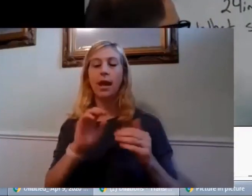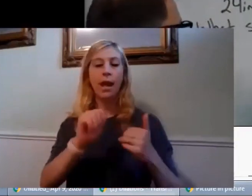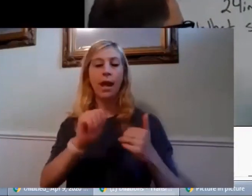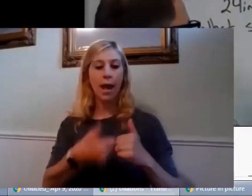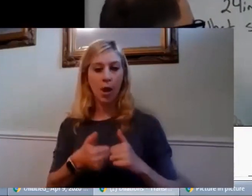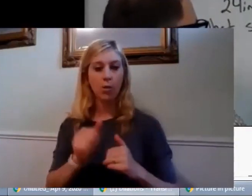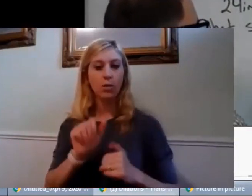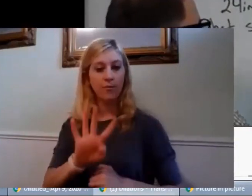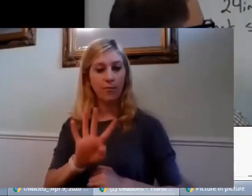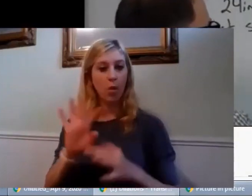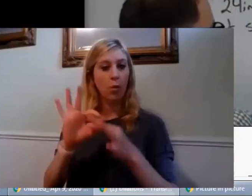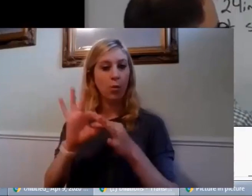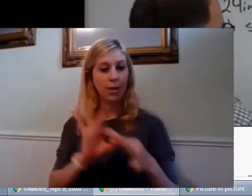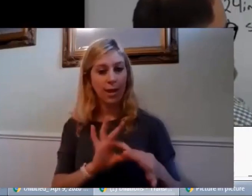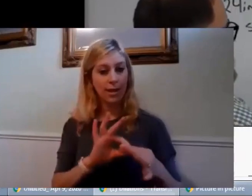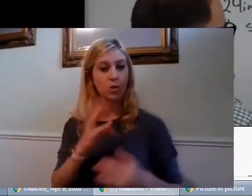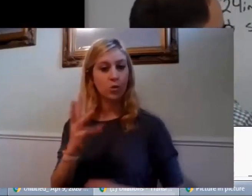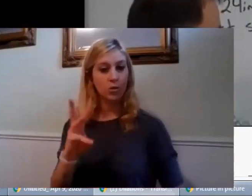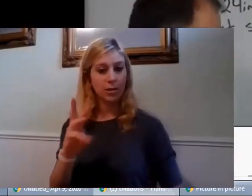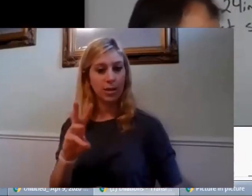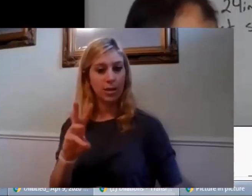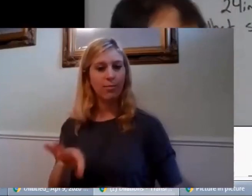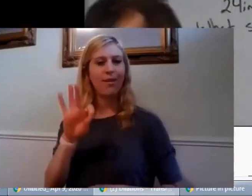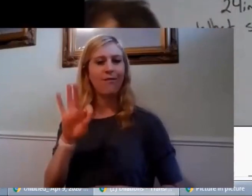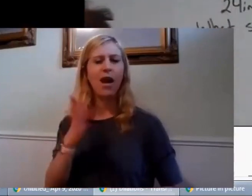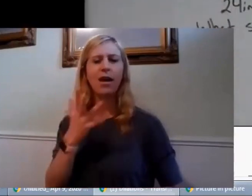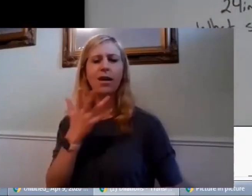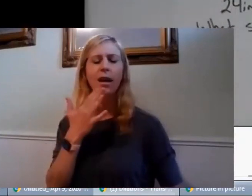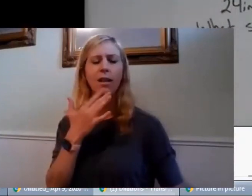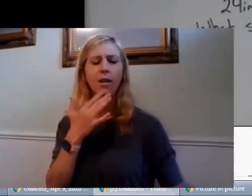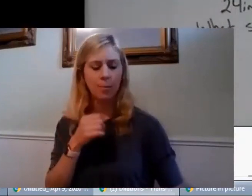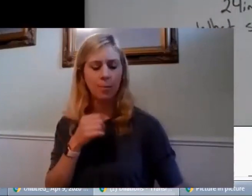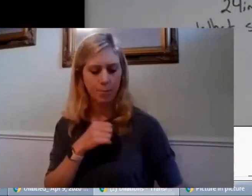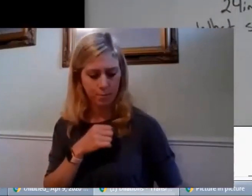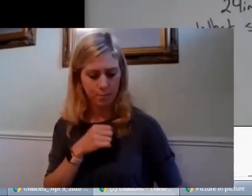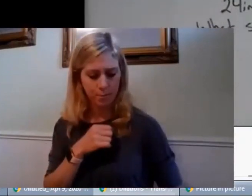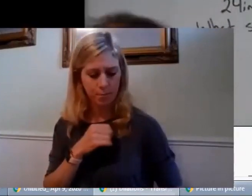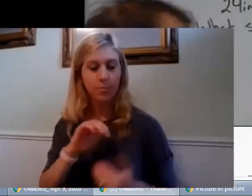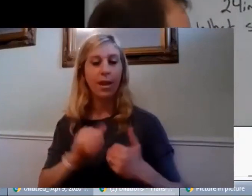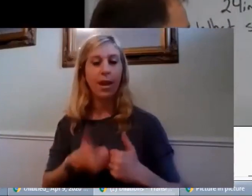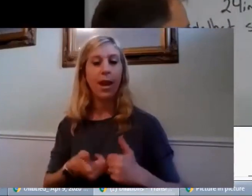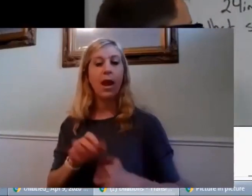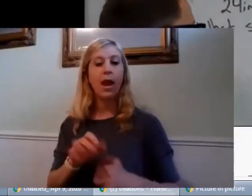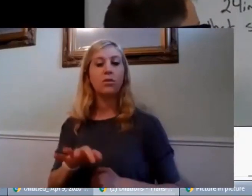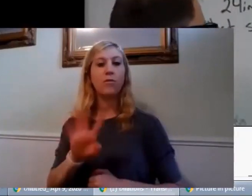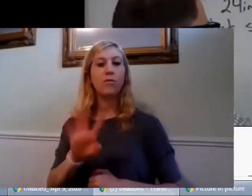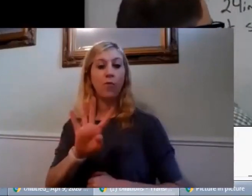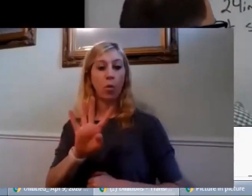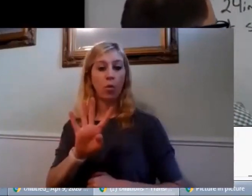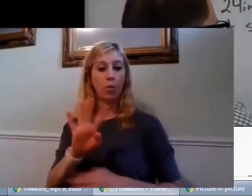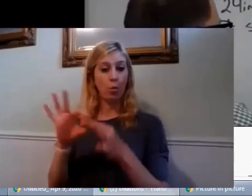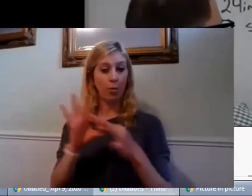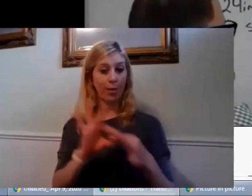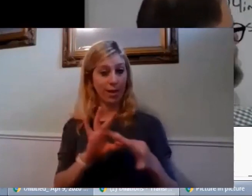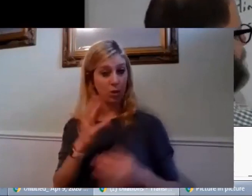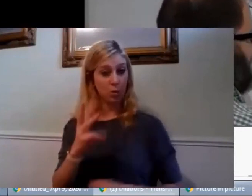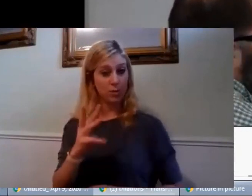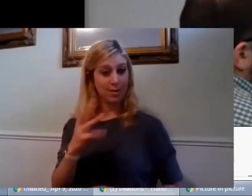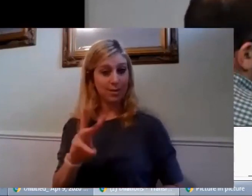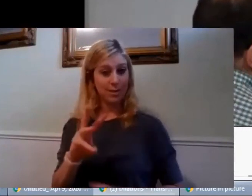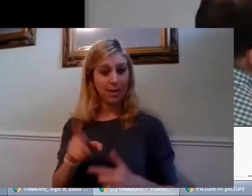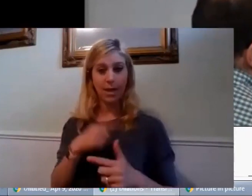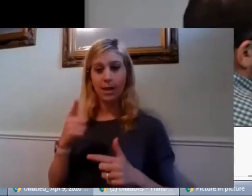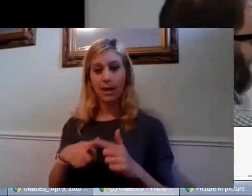color. How does the 4 relate to the 16? And then on those corresponding sides, how does the